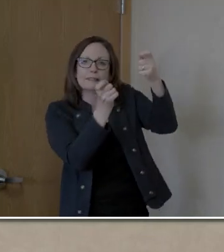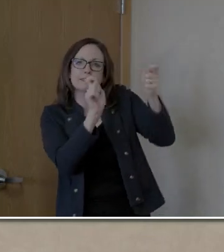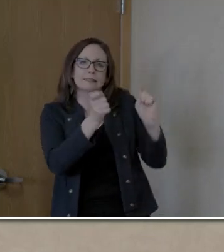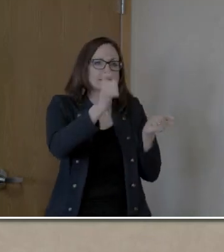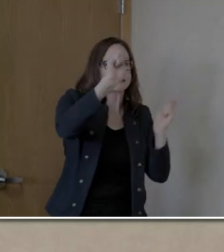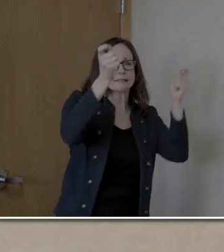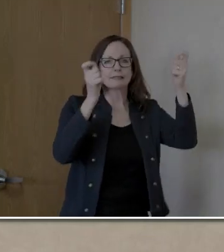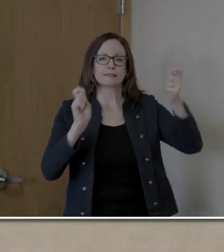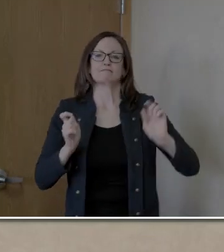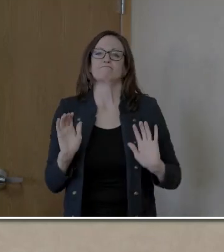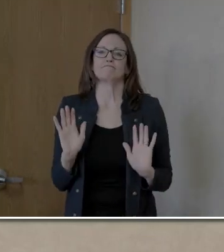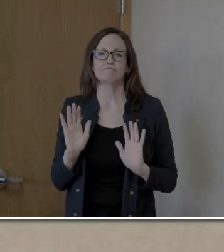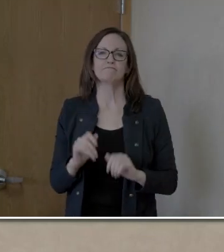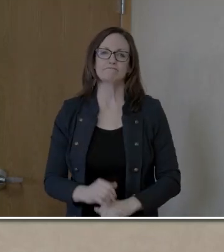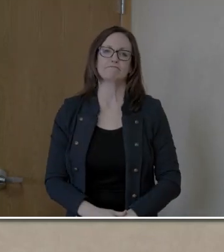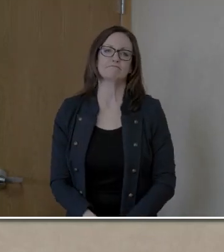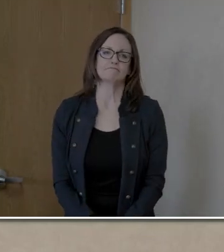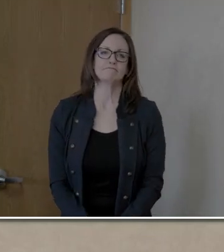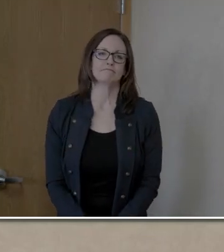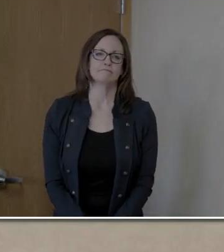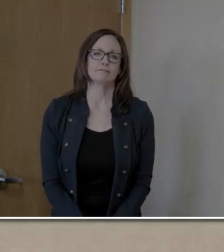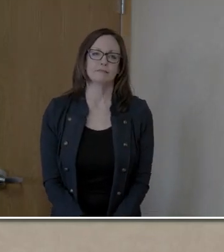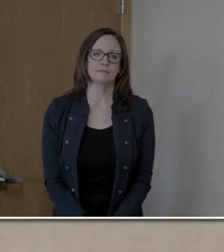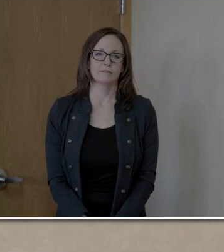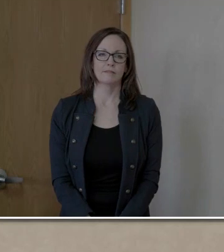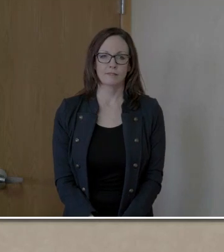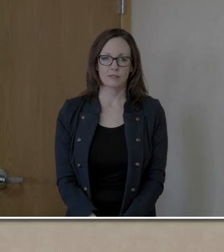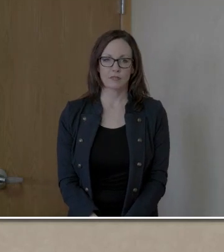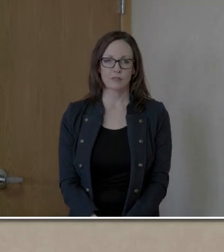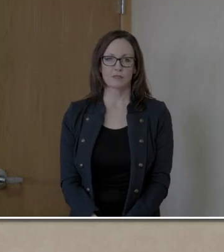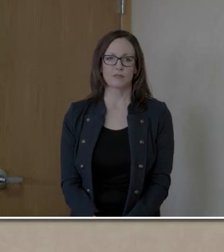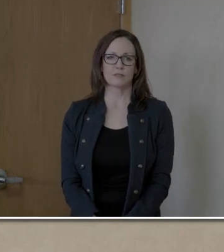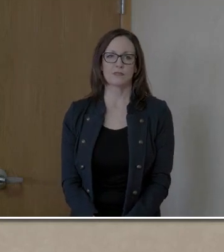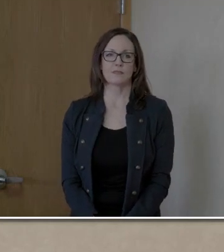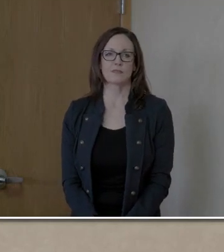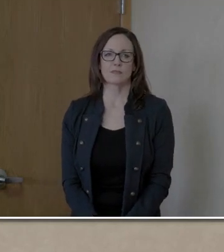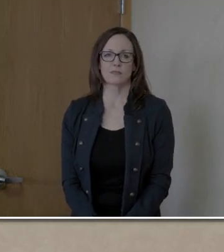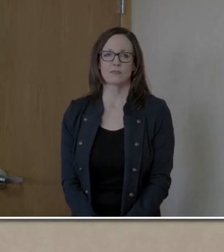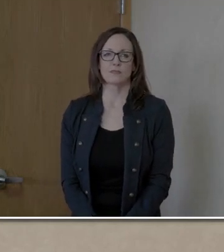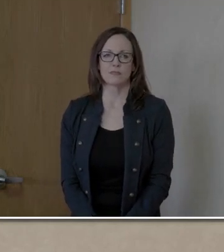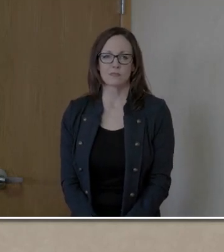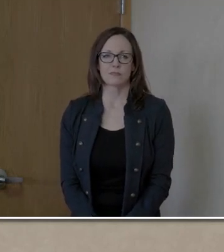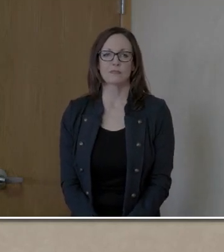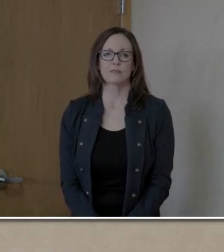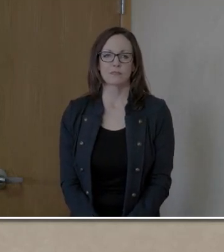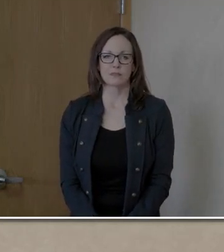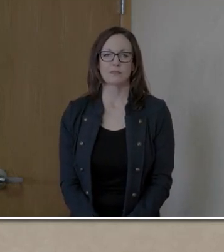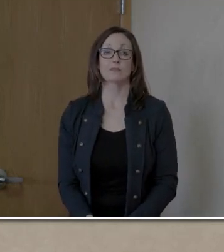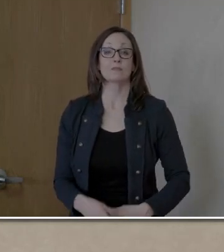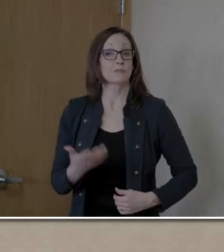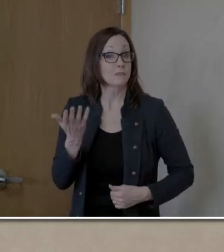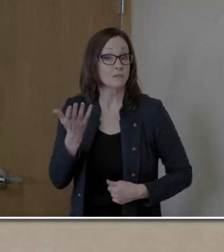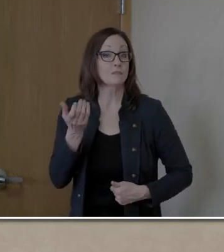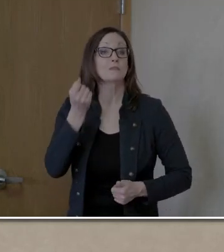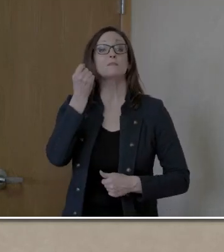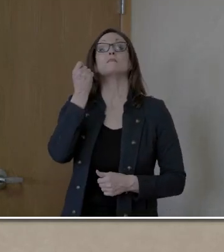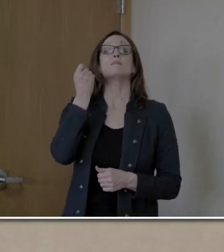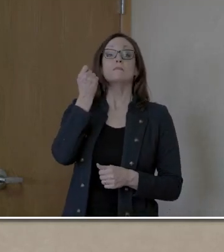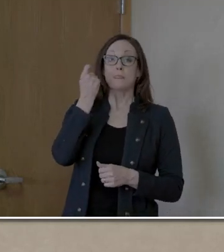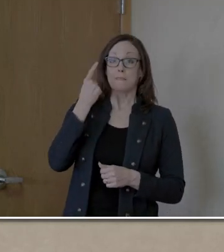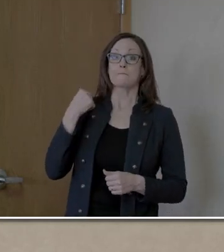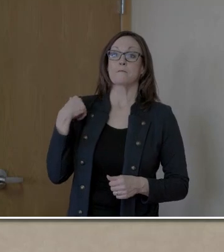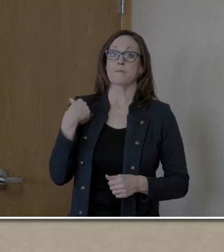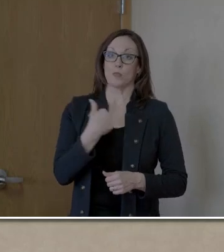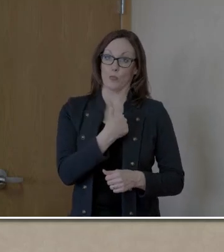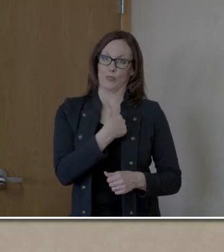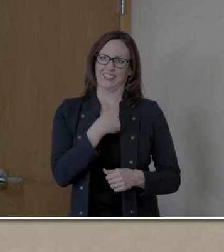may affect some of the Wisconsin Guard members in terms of the timing of when they'll come back to the United